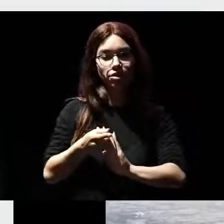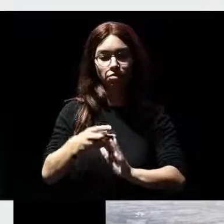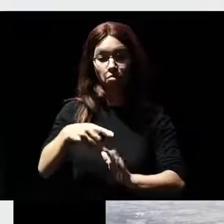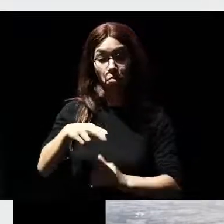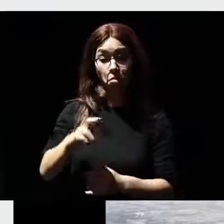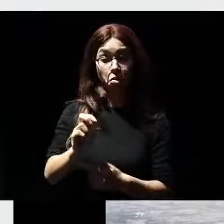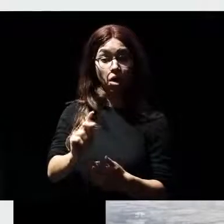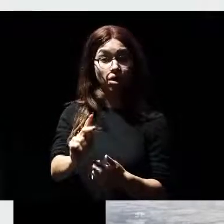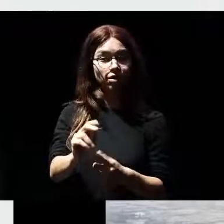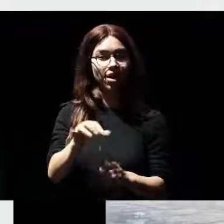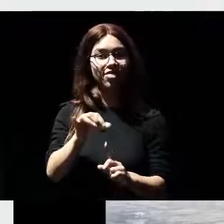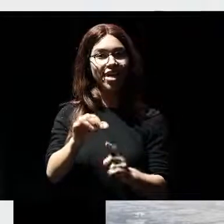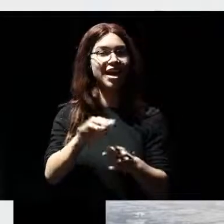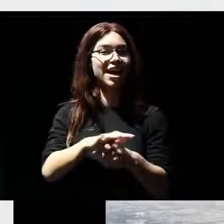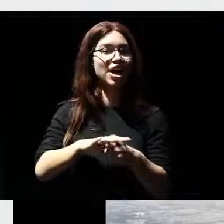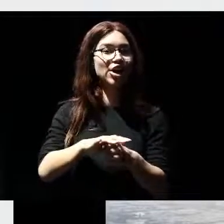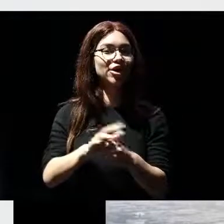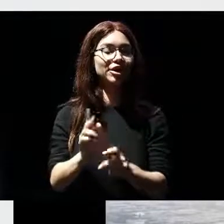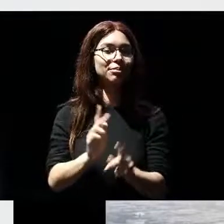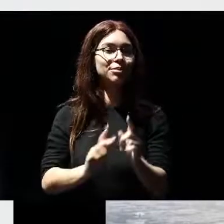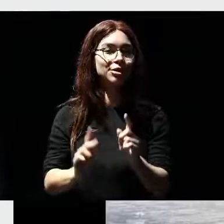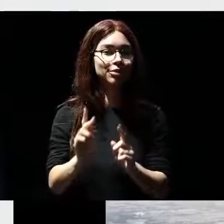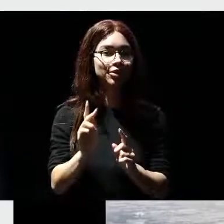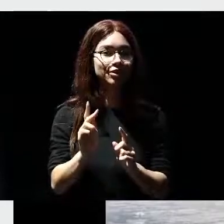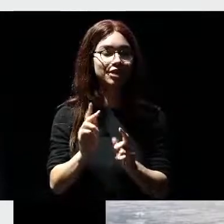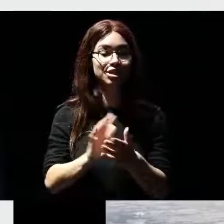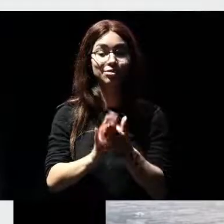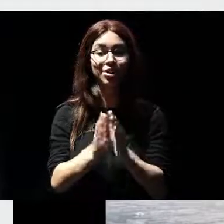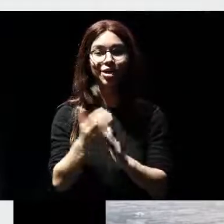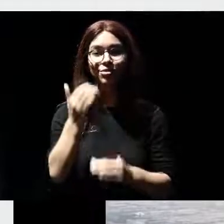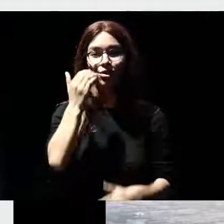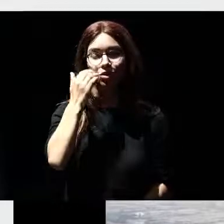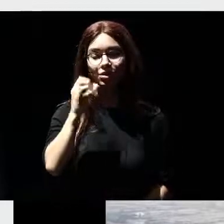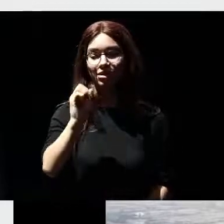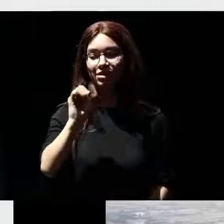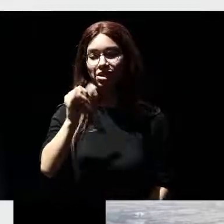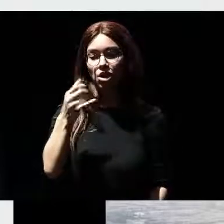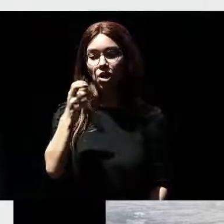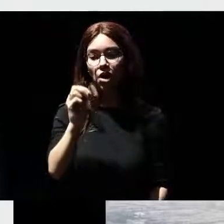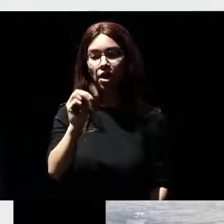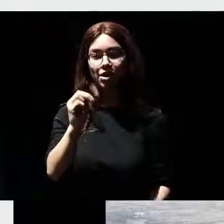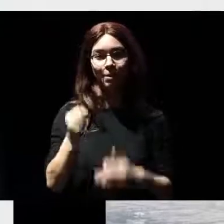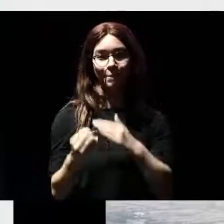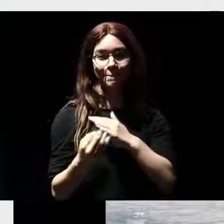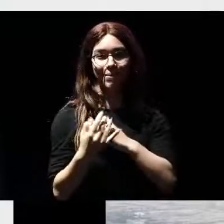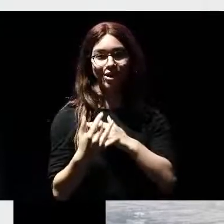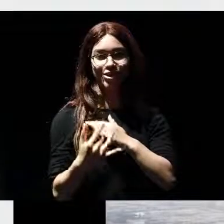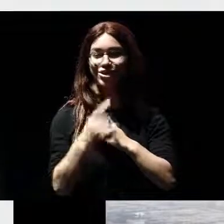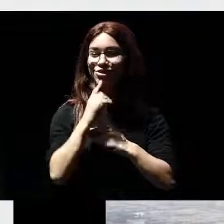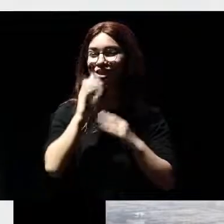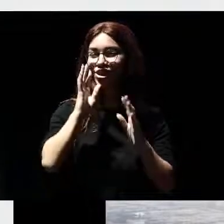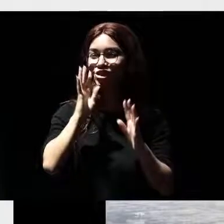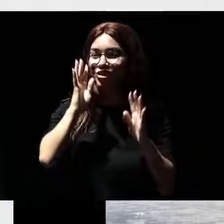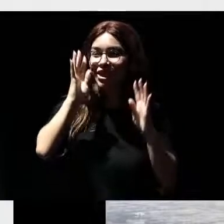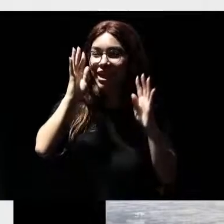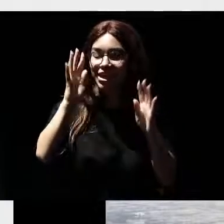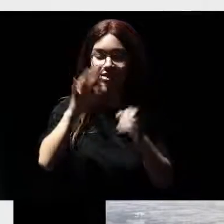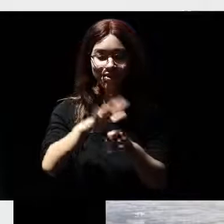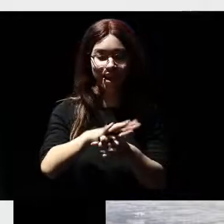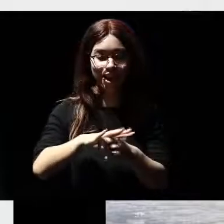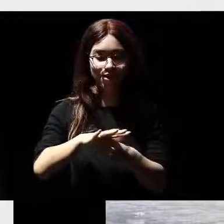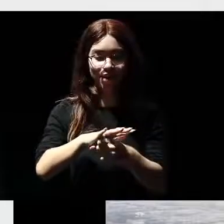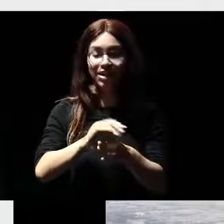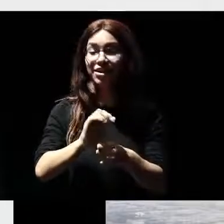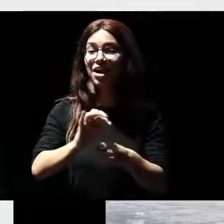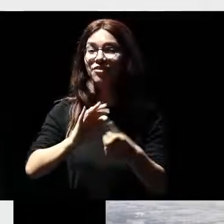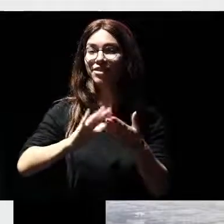People, this is an area that has become known as Silicon Beach. It's a very creative area